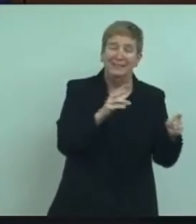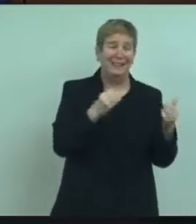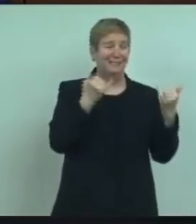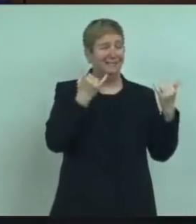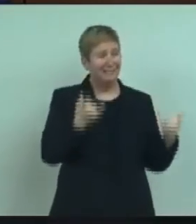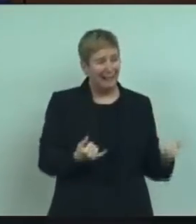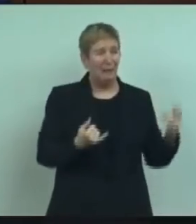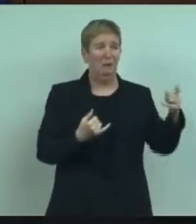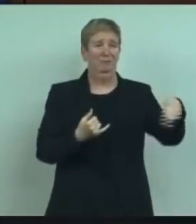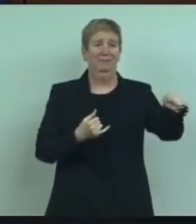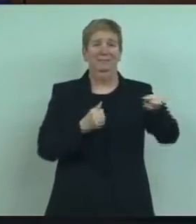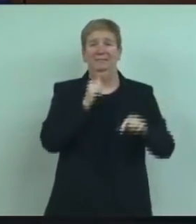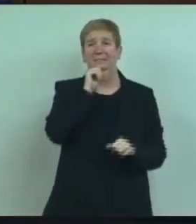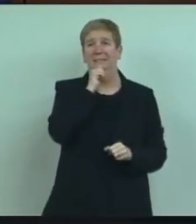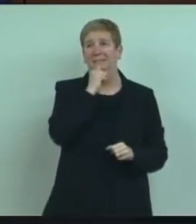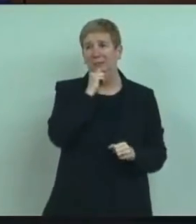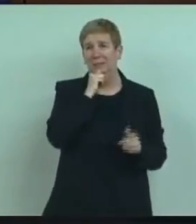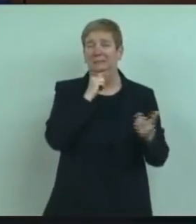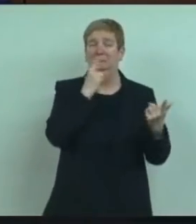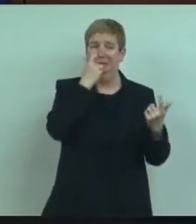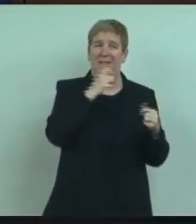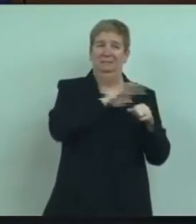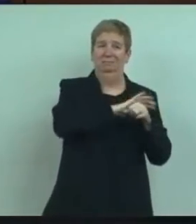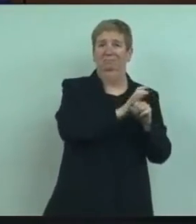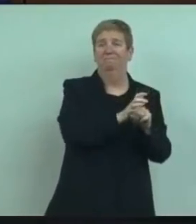suffered from COVID-19.